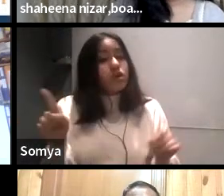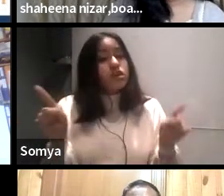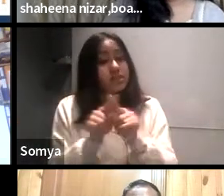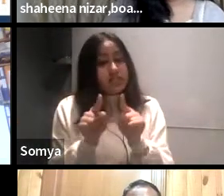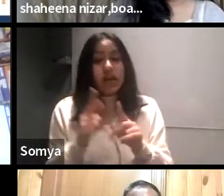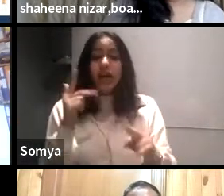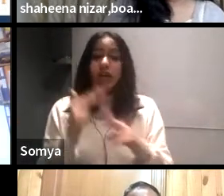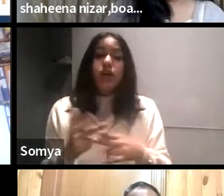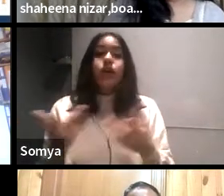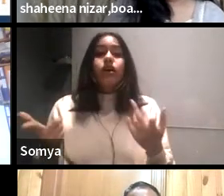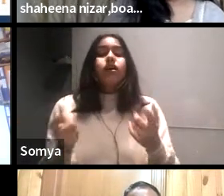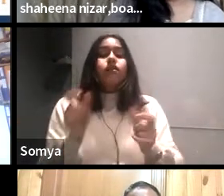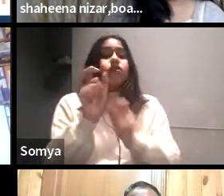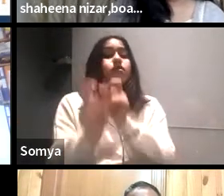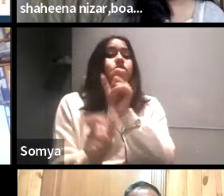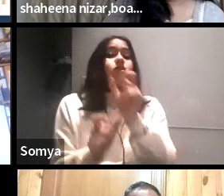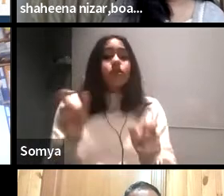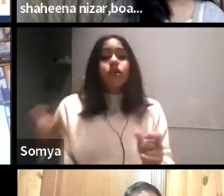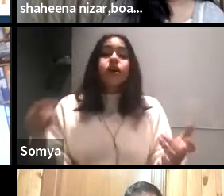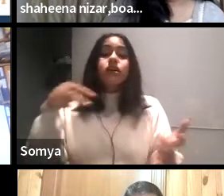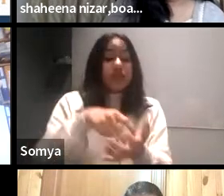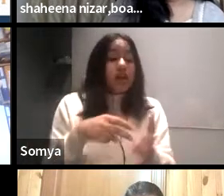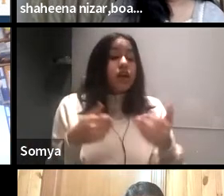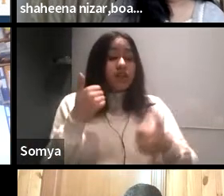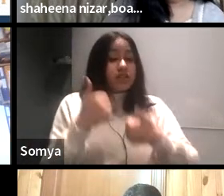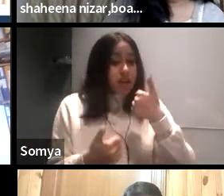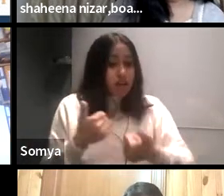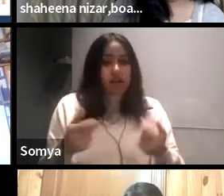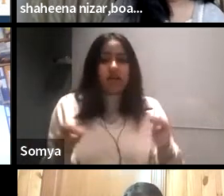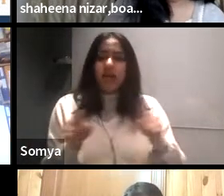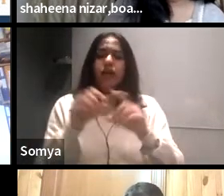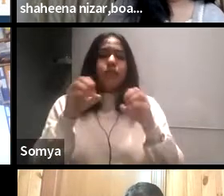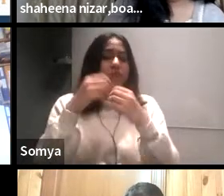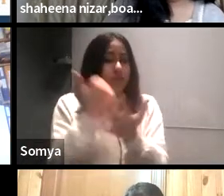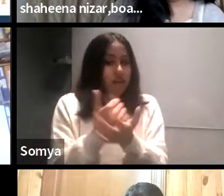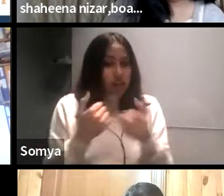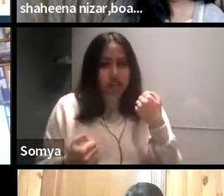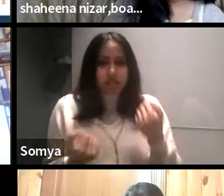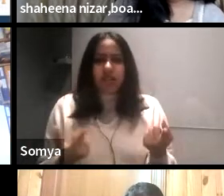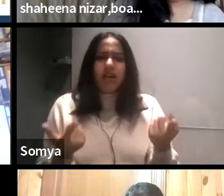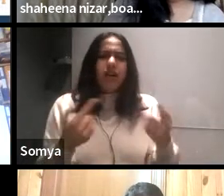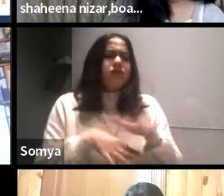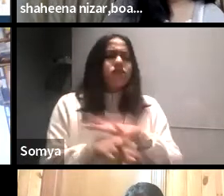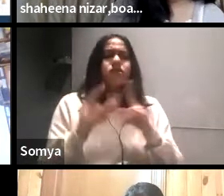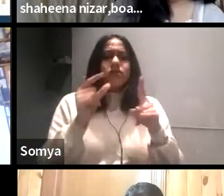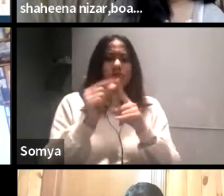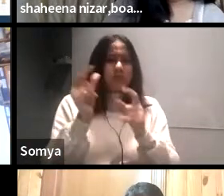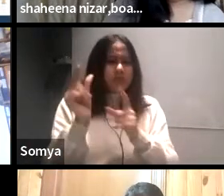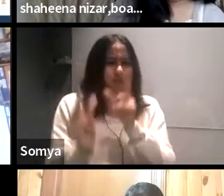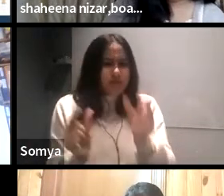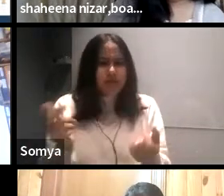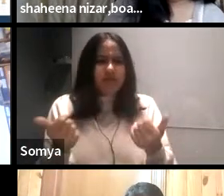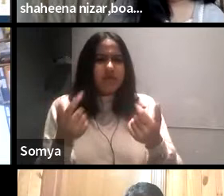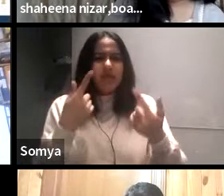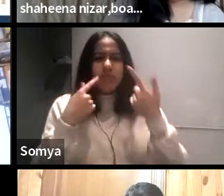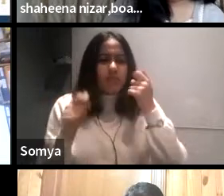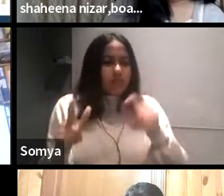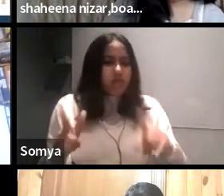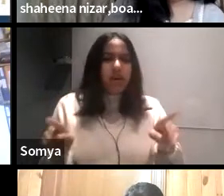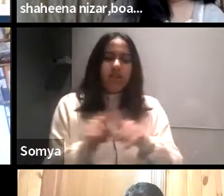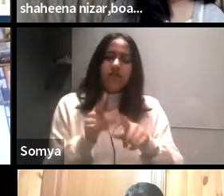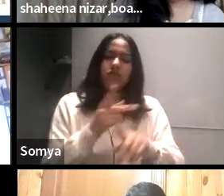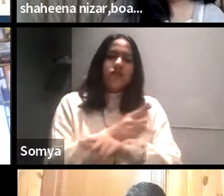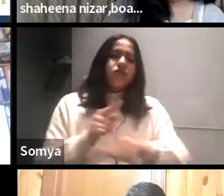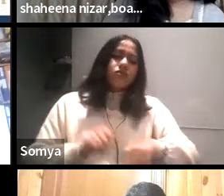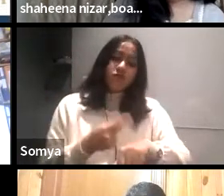for some of the public sector undertaking exams, banking exams, or the public sector undertaking. A lot of apprenticeship opportunities are there.